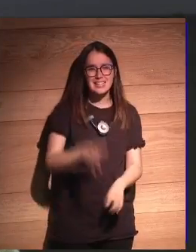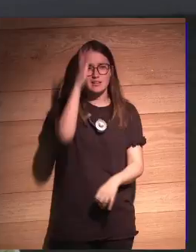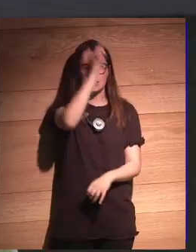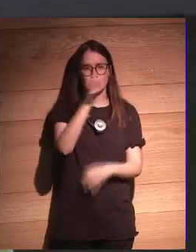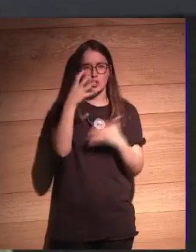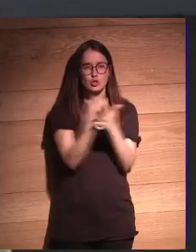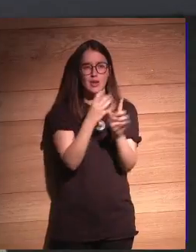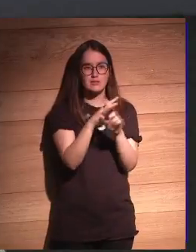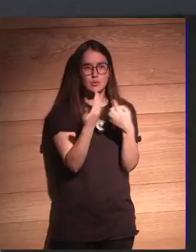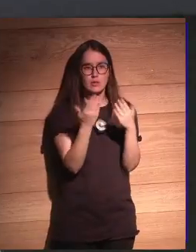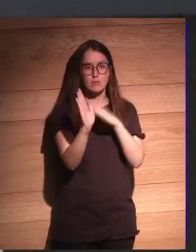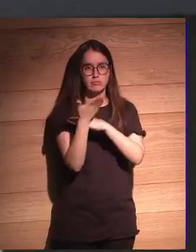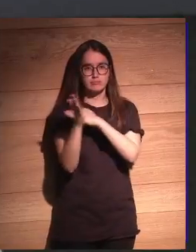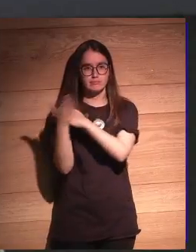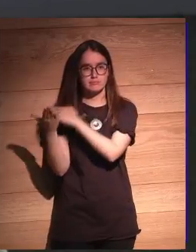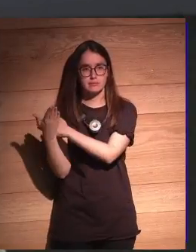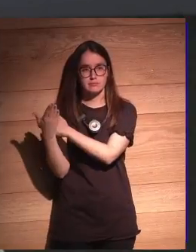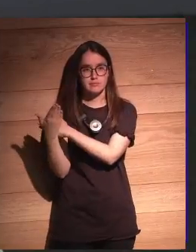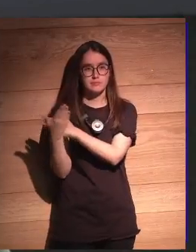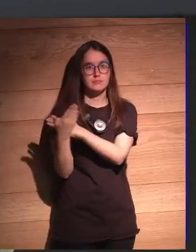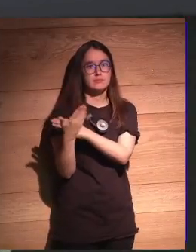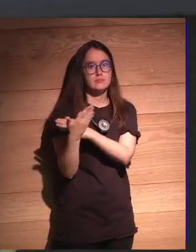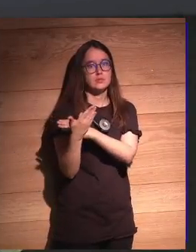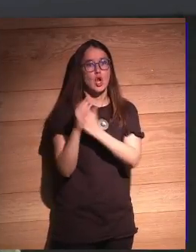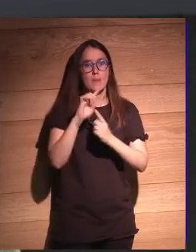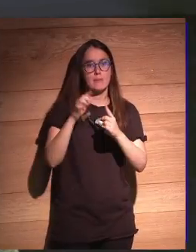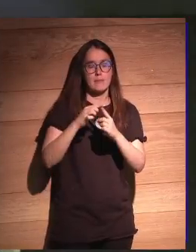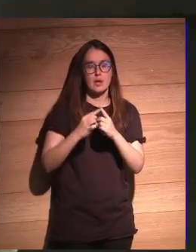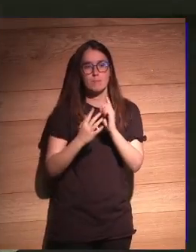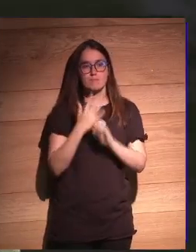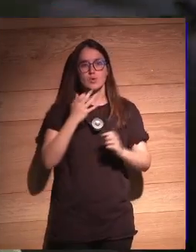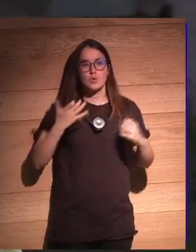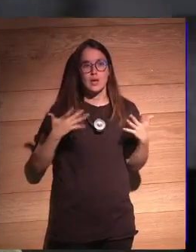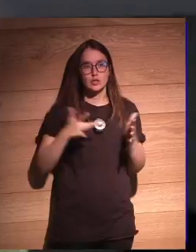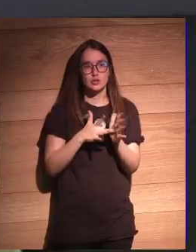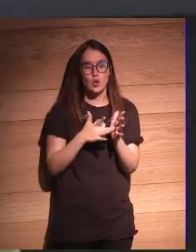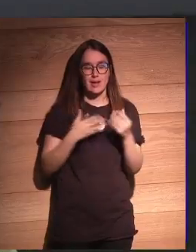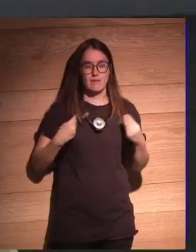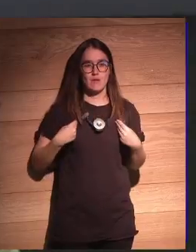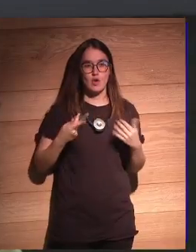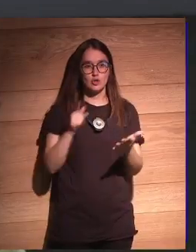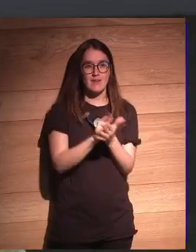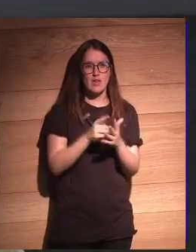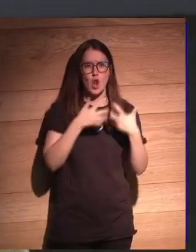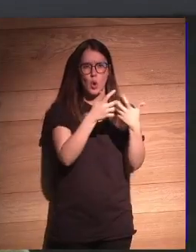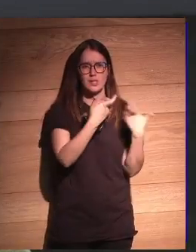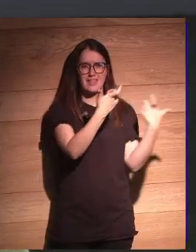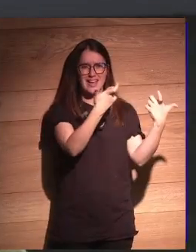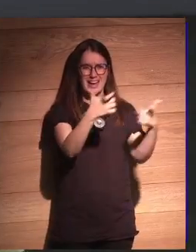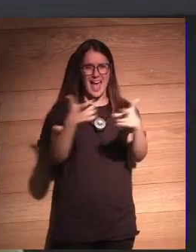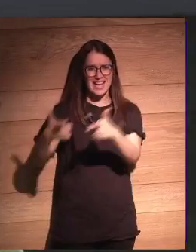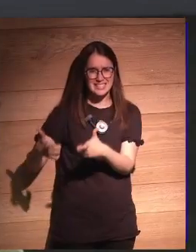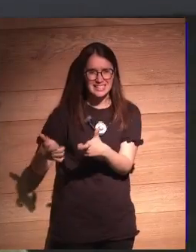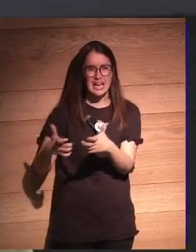the whole theoretical analysis and all the cases that are shown, the first thing that was inspired is we are living a new